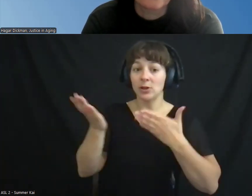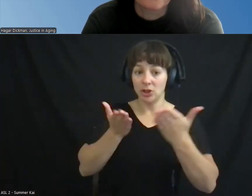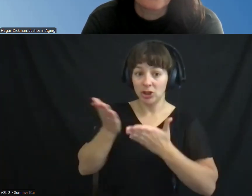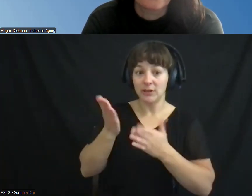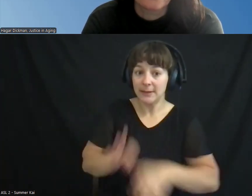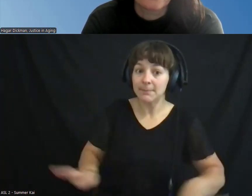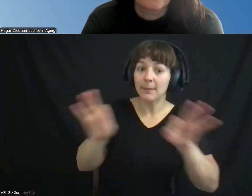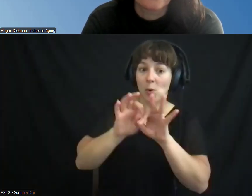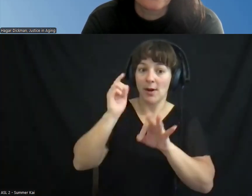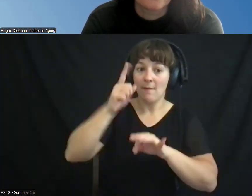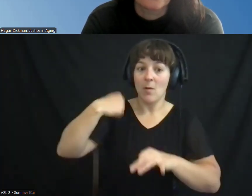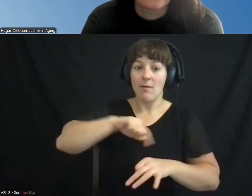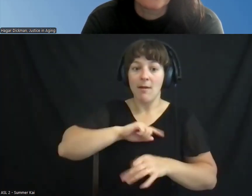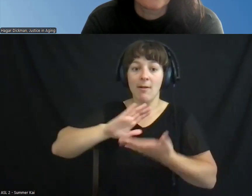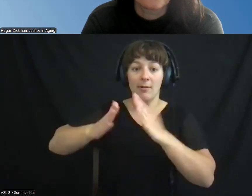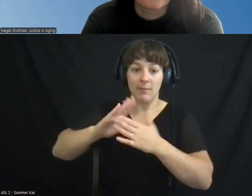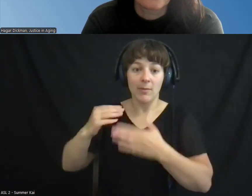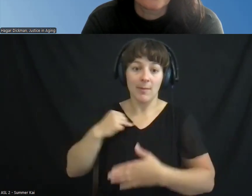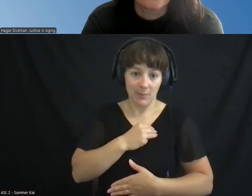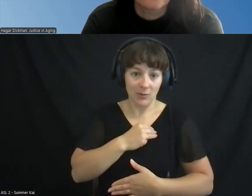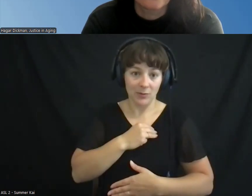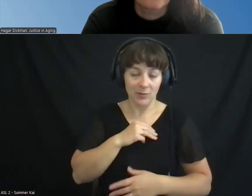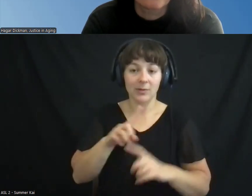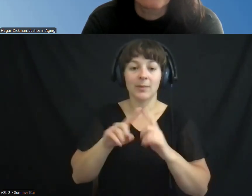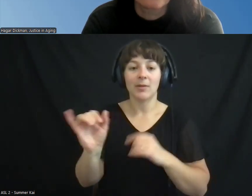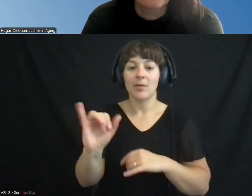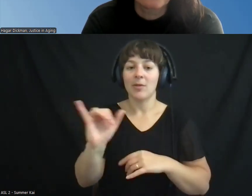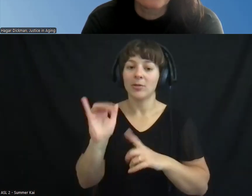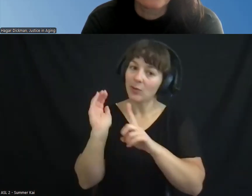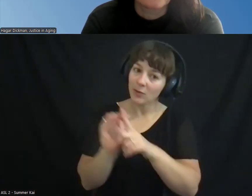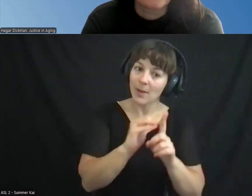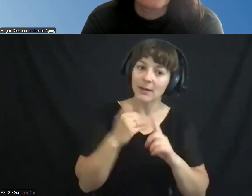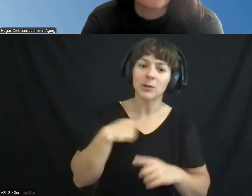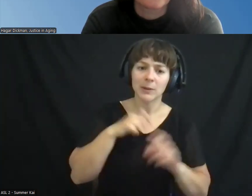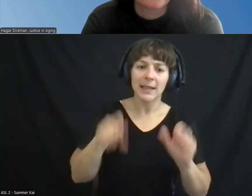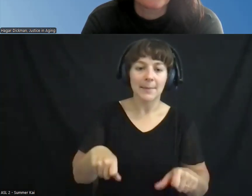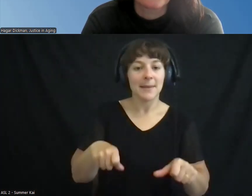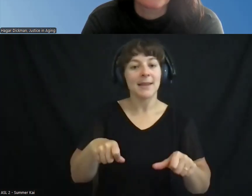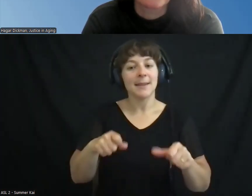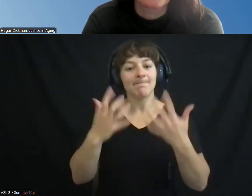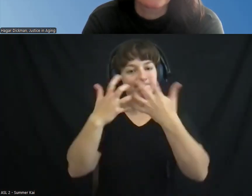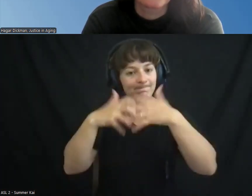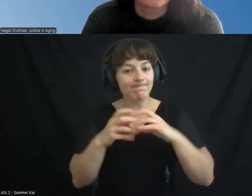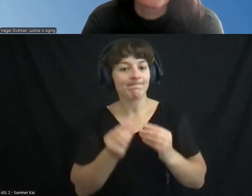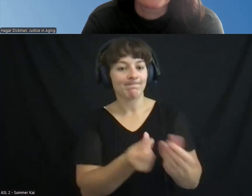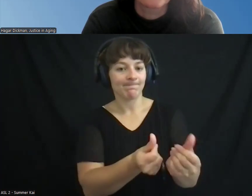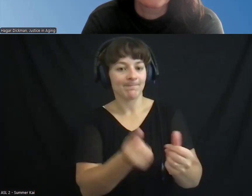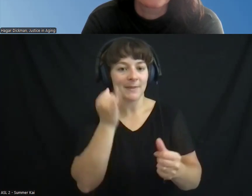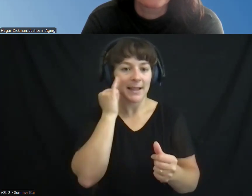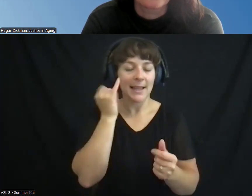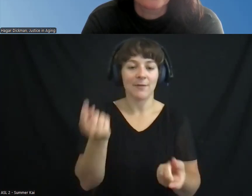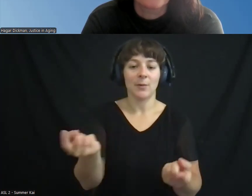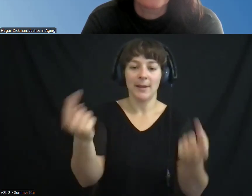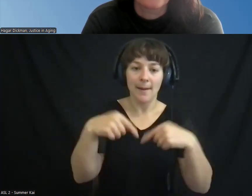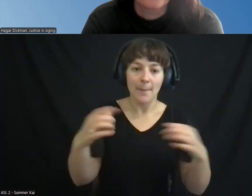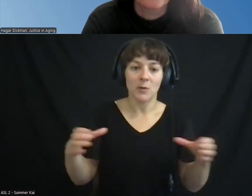But also as a reminder of how effective we can be in coming together. So please